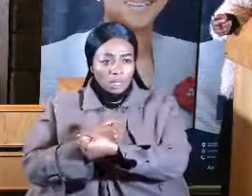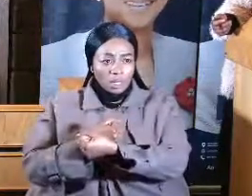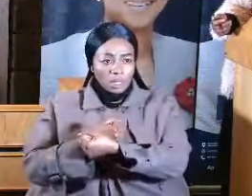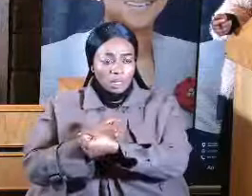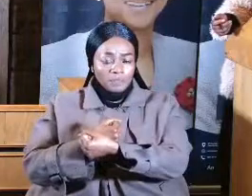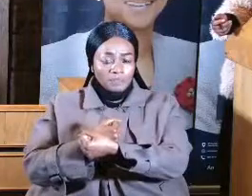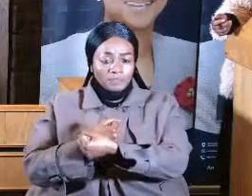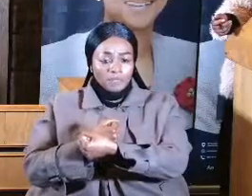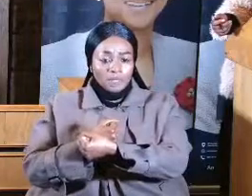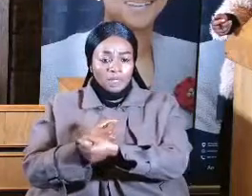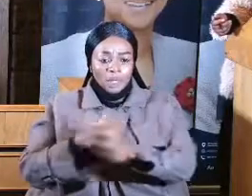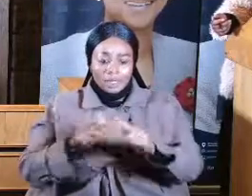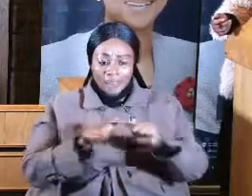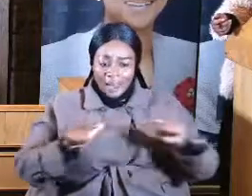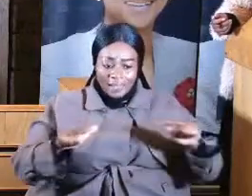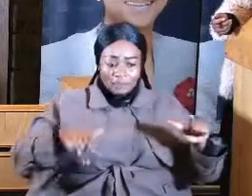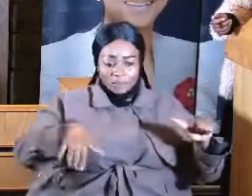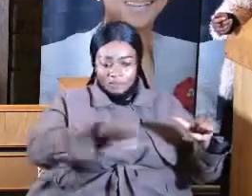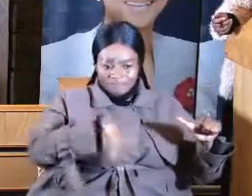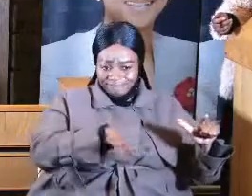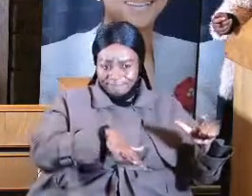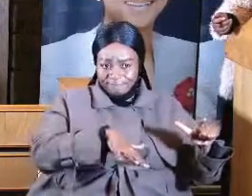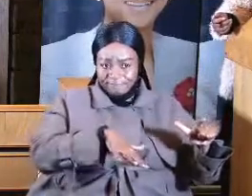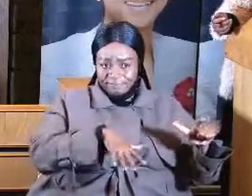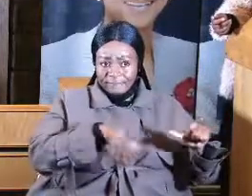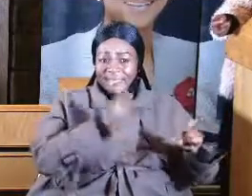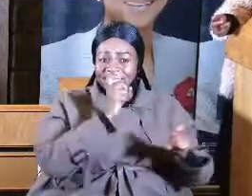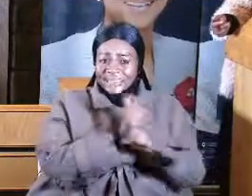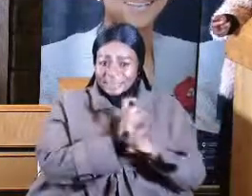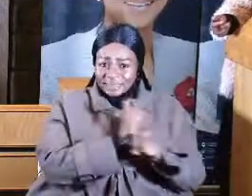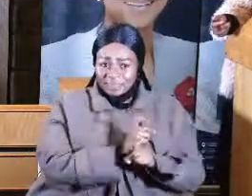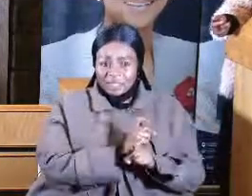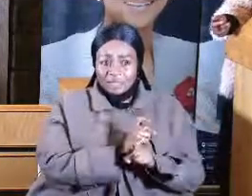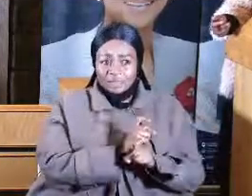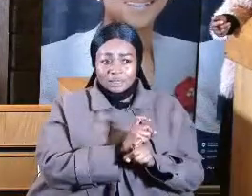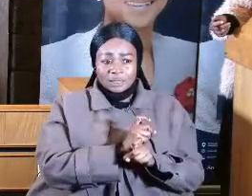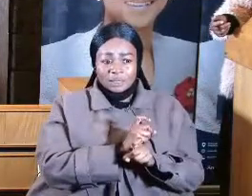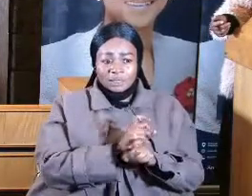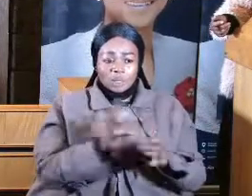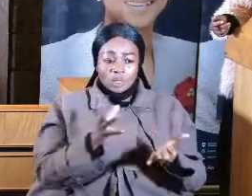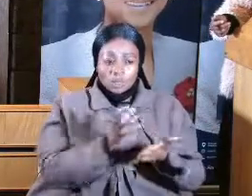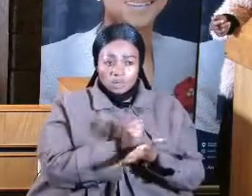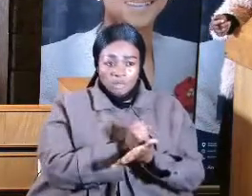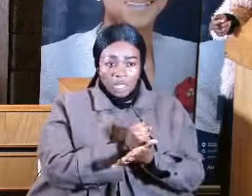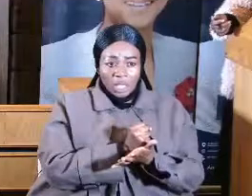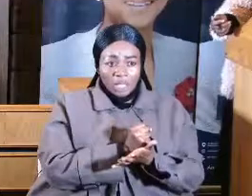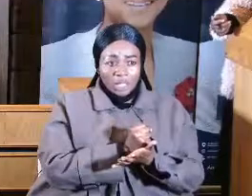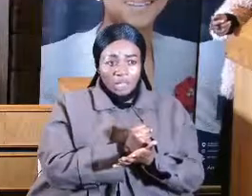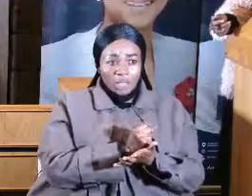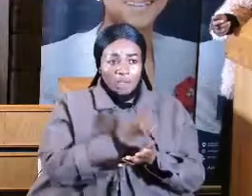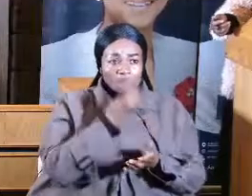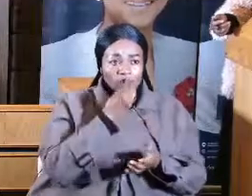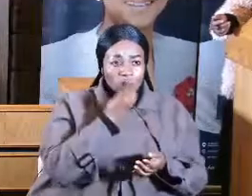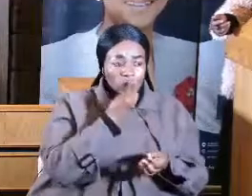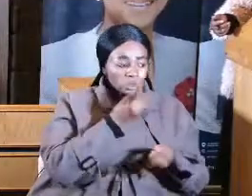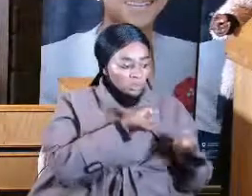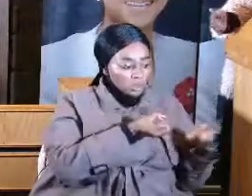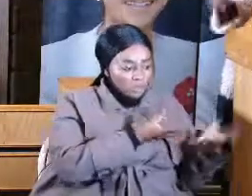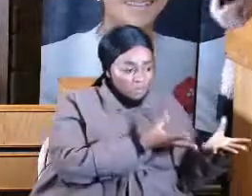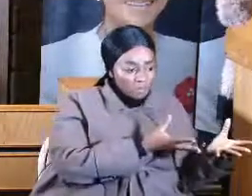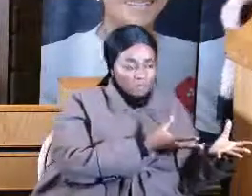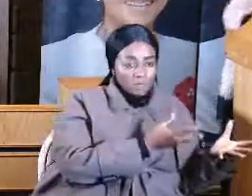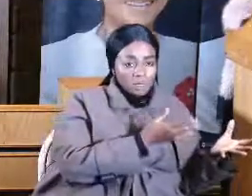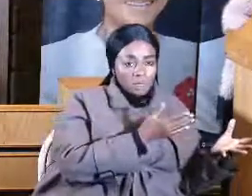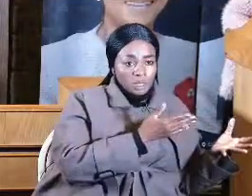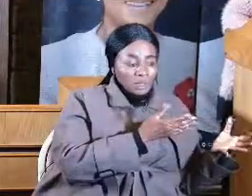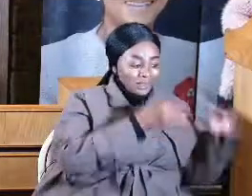we work the land, difficult as it is, we take our produce to white-owned silos, they